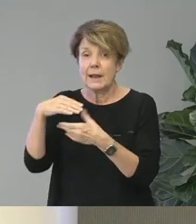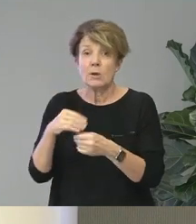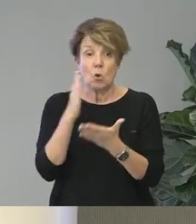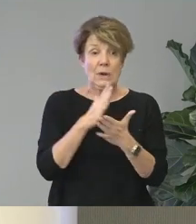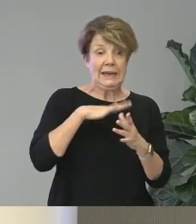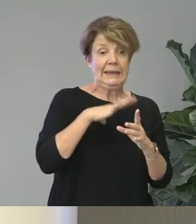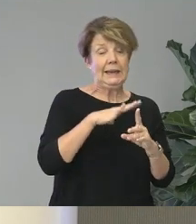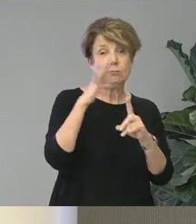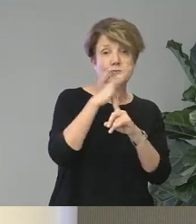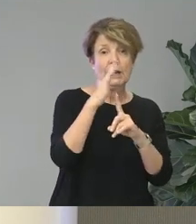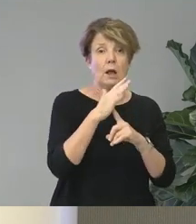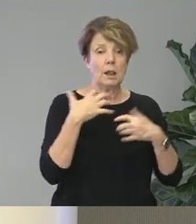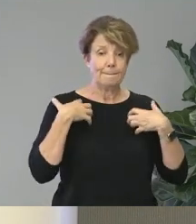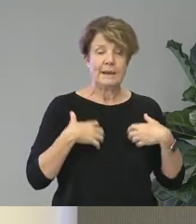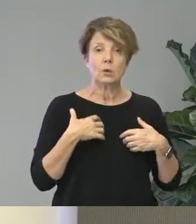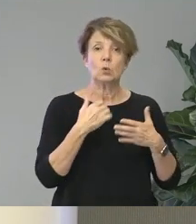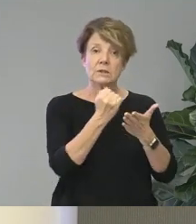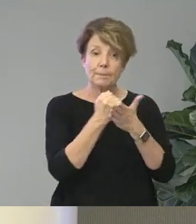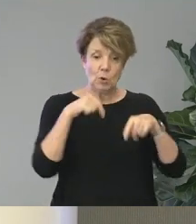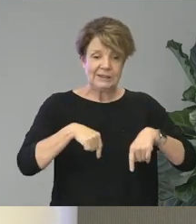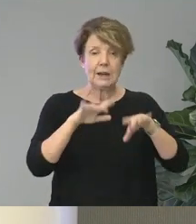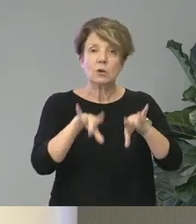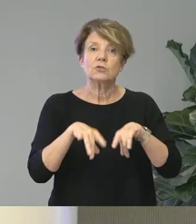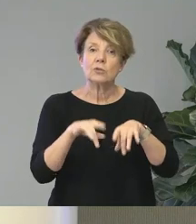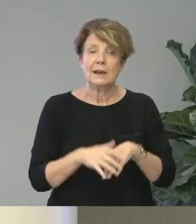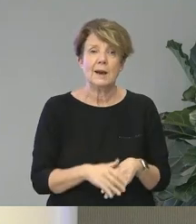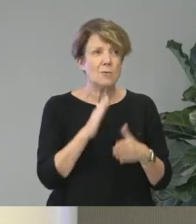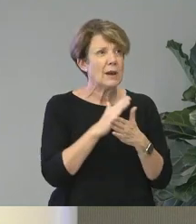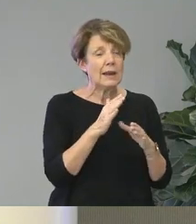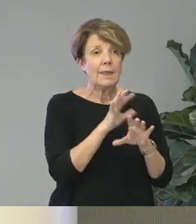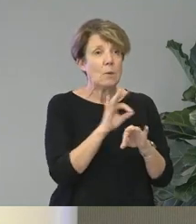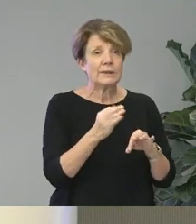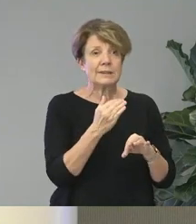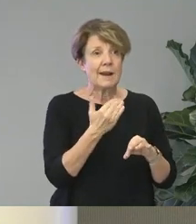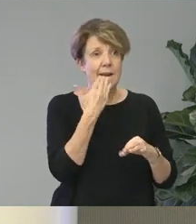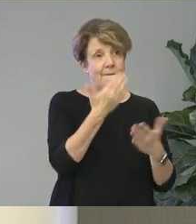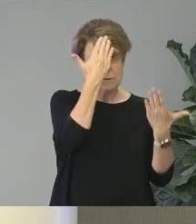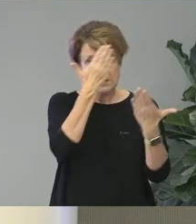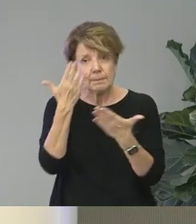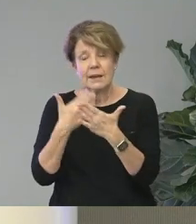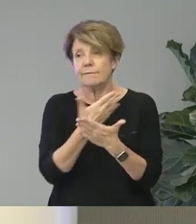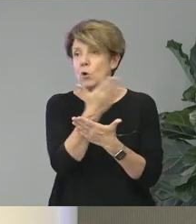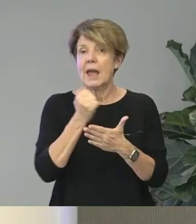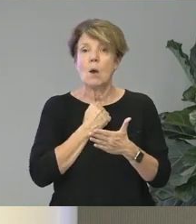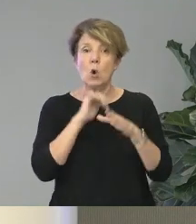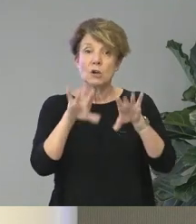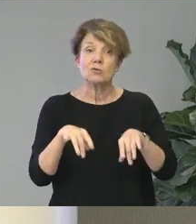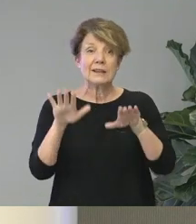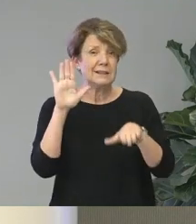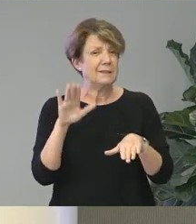medical support back home. This lack of respect to our own citizens should not be repeated.